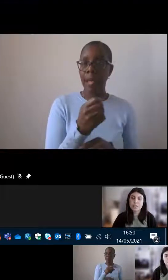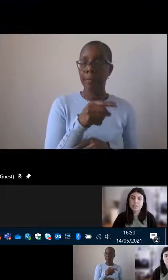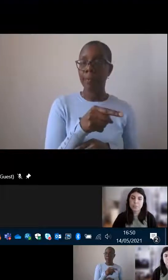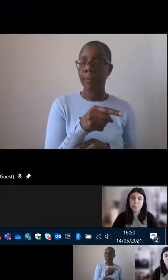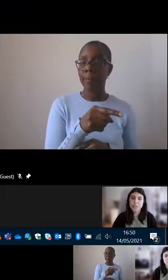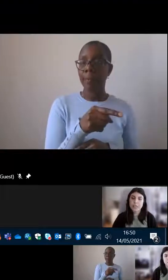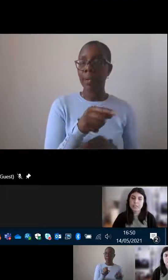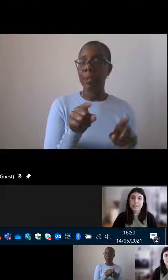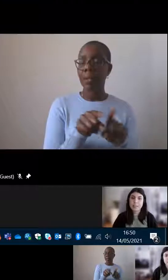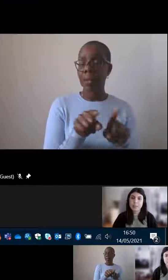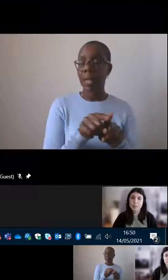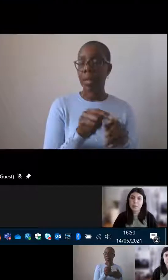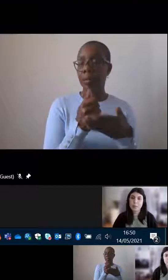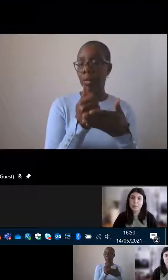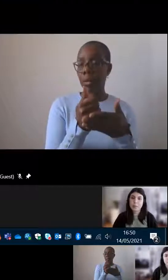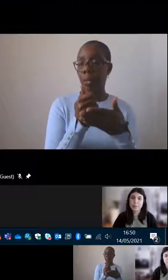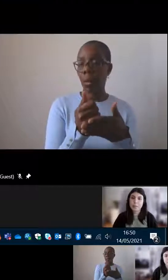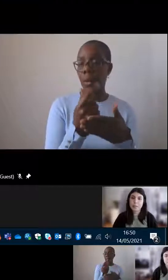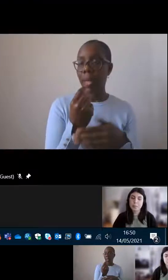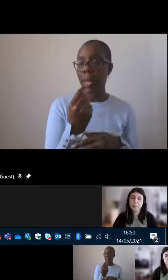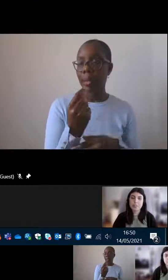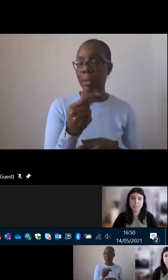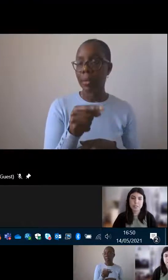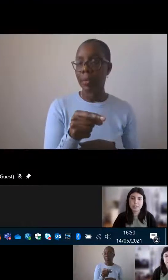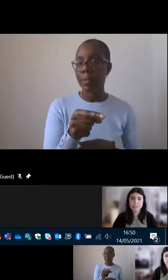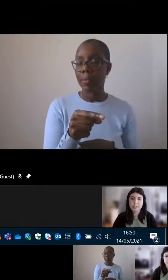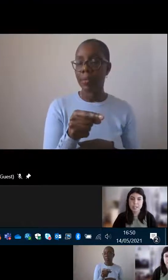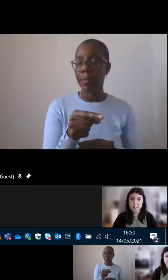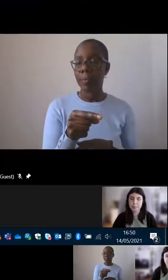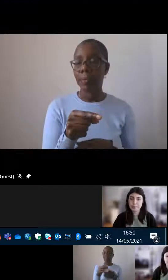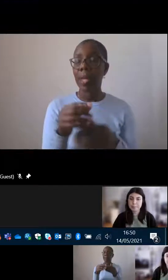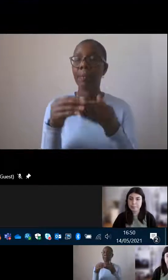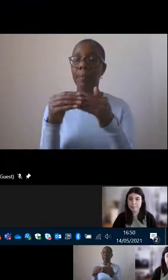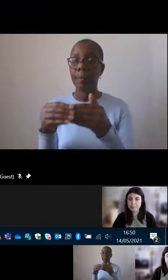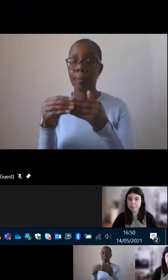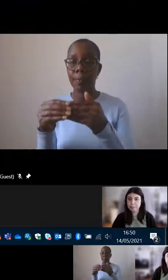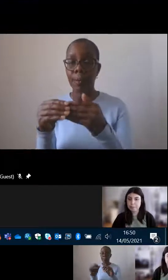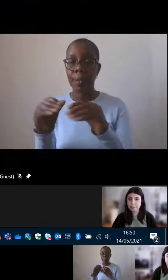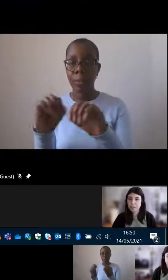which is a really good way to connect with people, especially during this time.